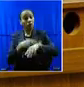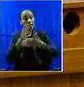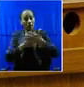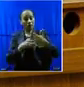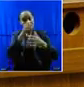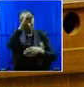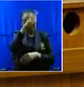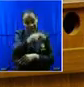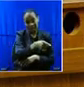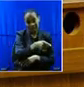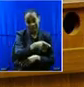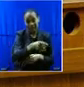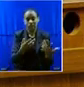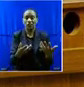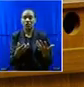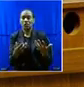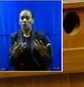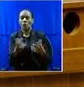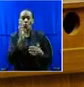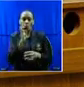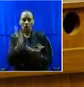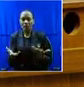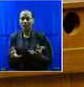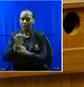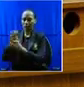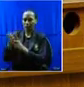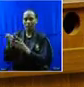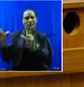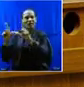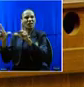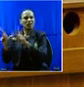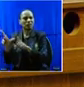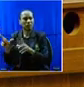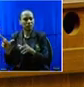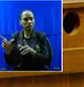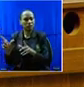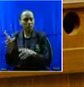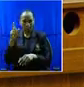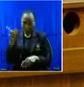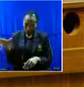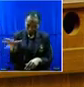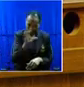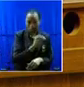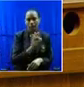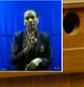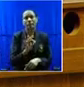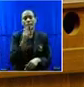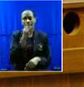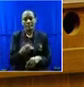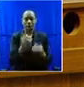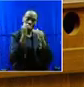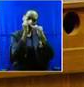mining, prospecting, water, and environmental licenses must and will be reduced by at